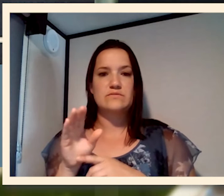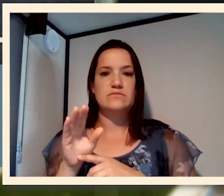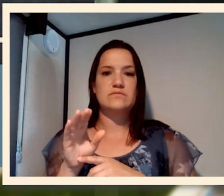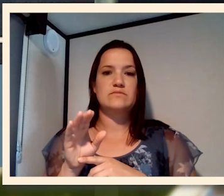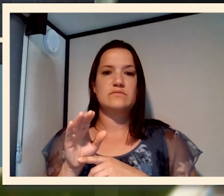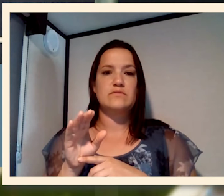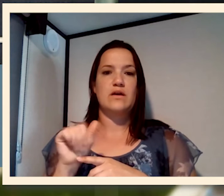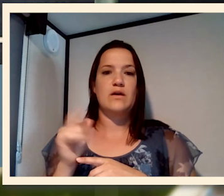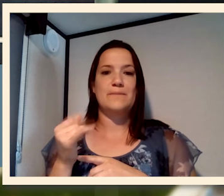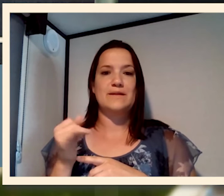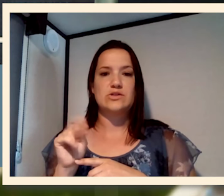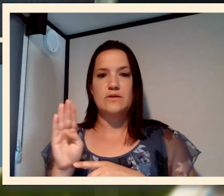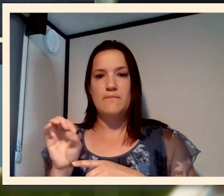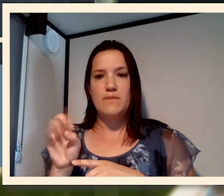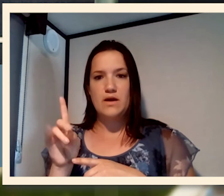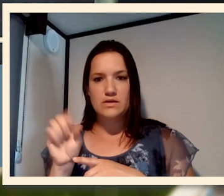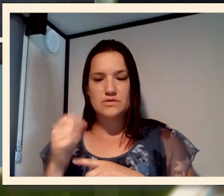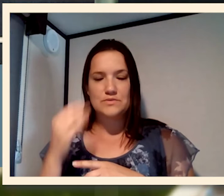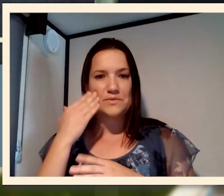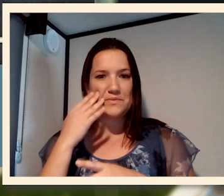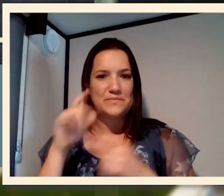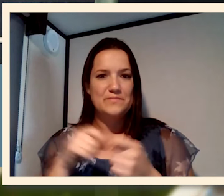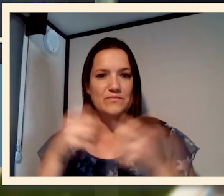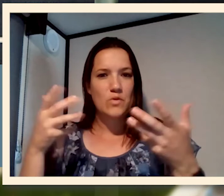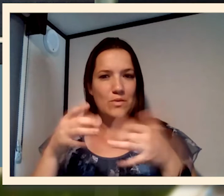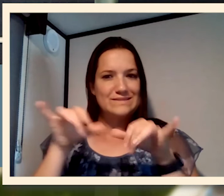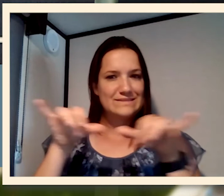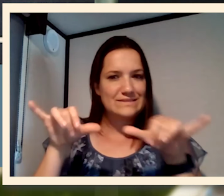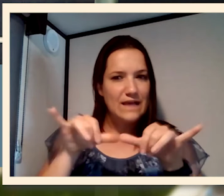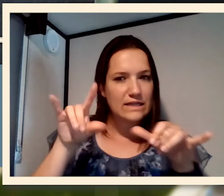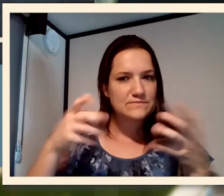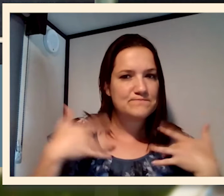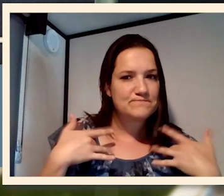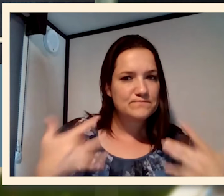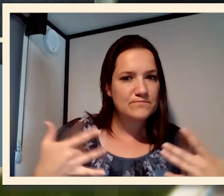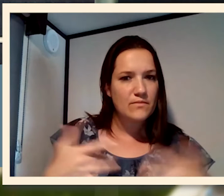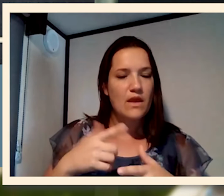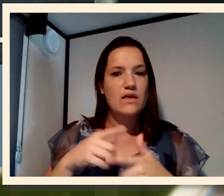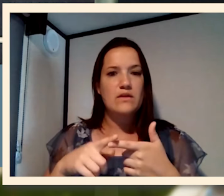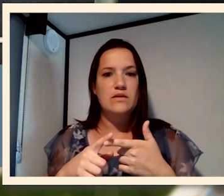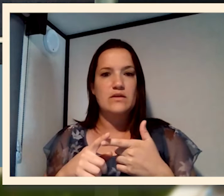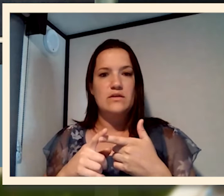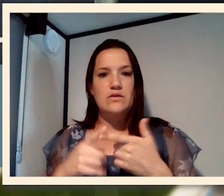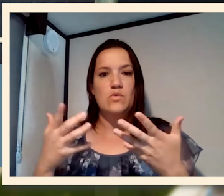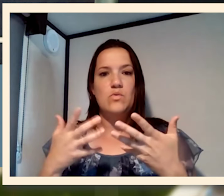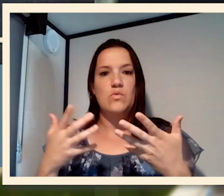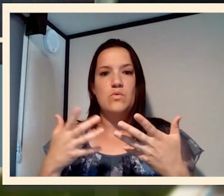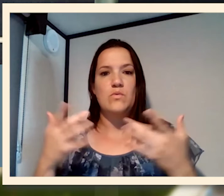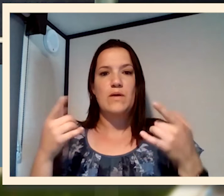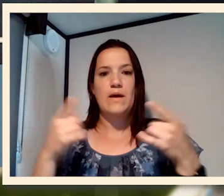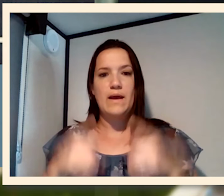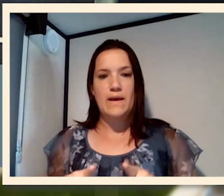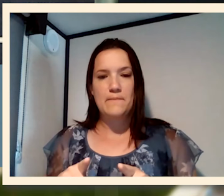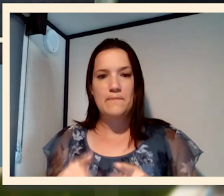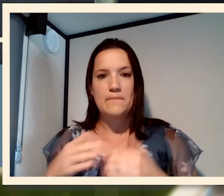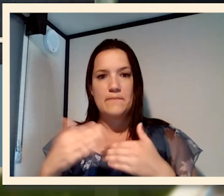sized the general obligation bond, so that I know exactly what size it needs to be, and